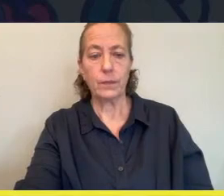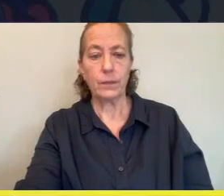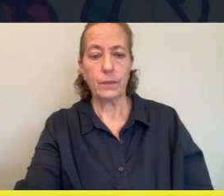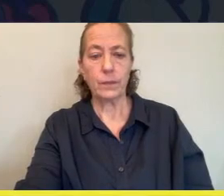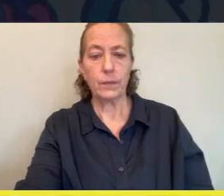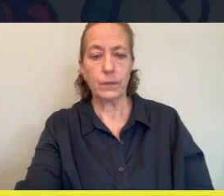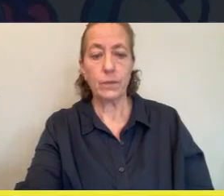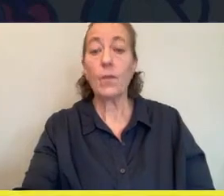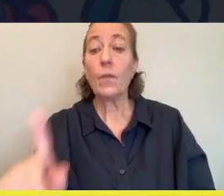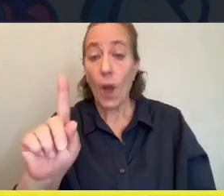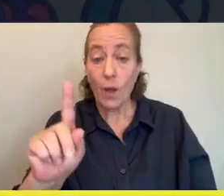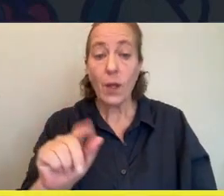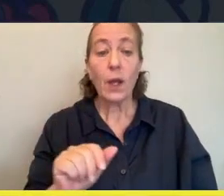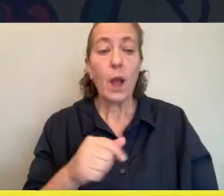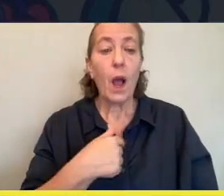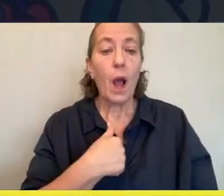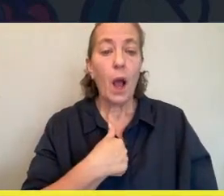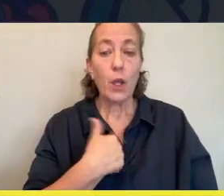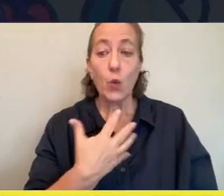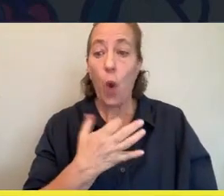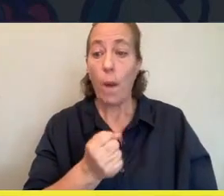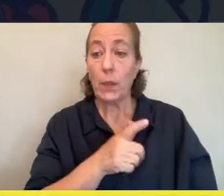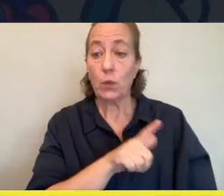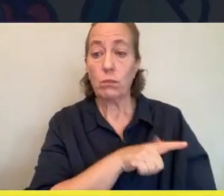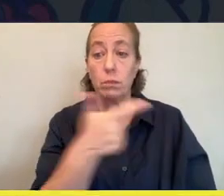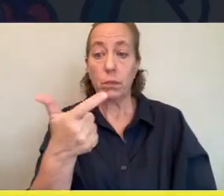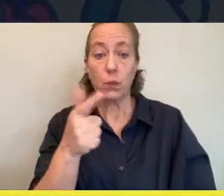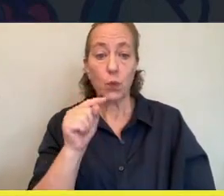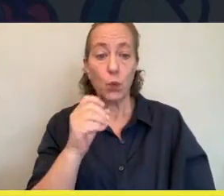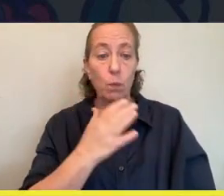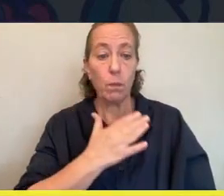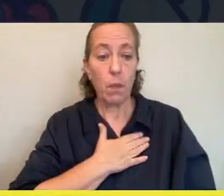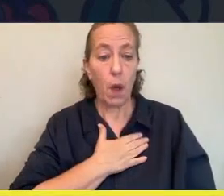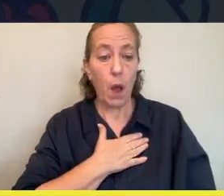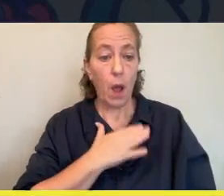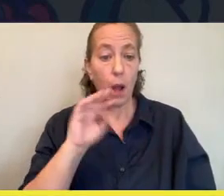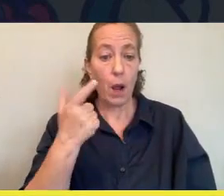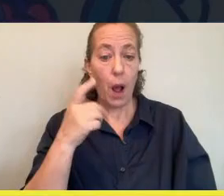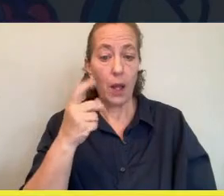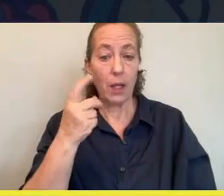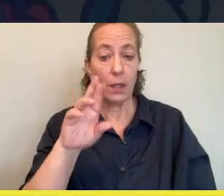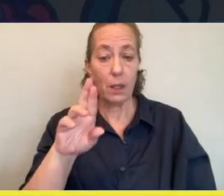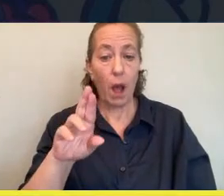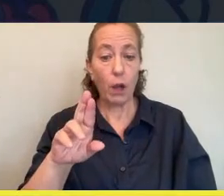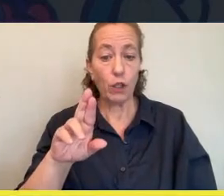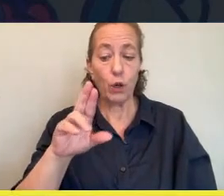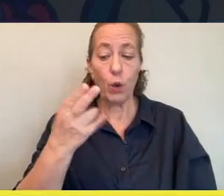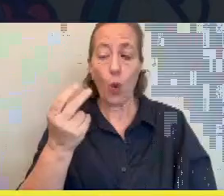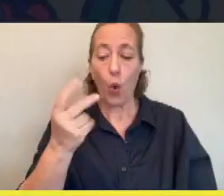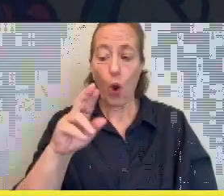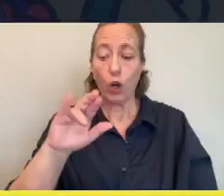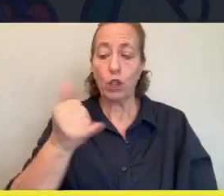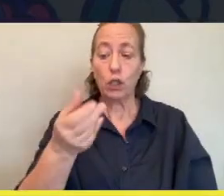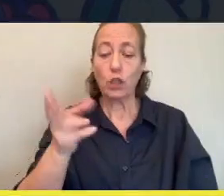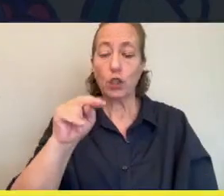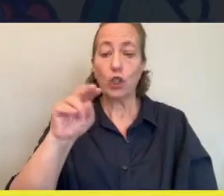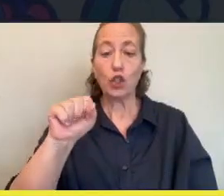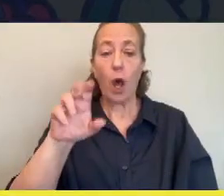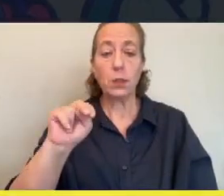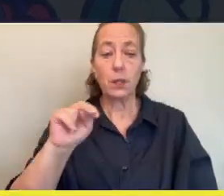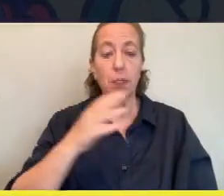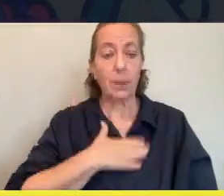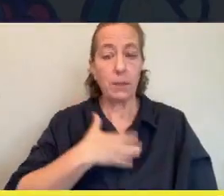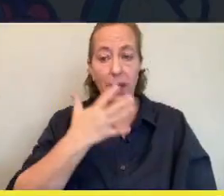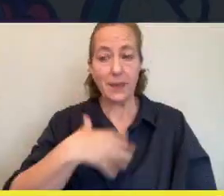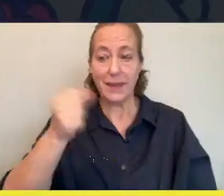Without further ado, let me hand things over to my colleague, Dr. Horner-Johnson. Please take it away. Thank